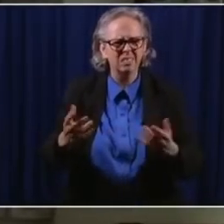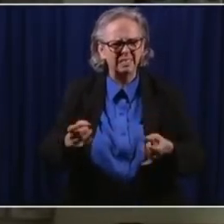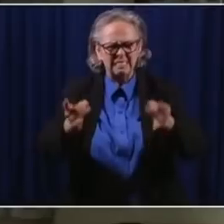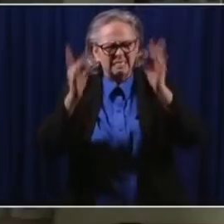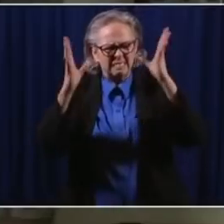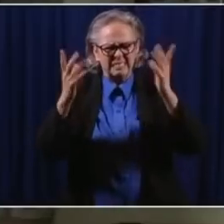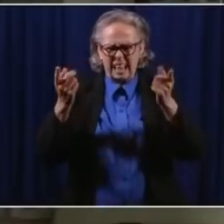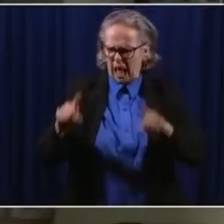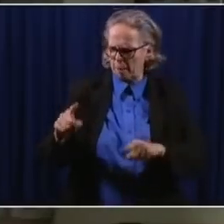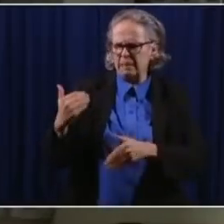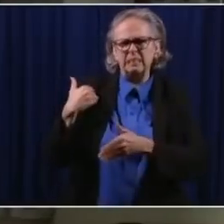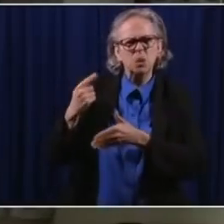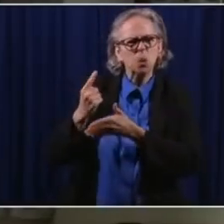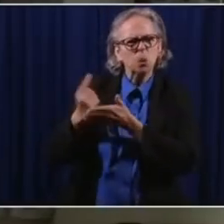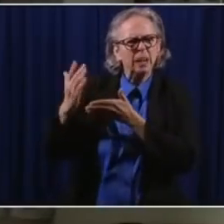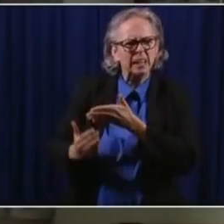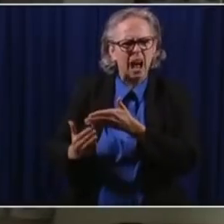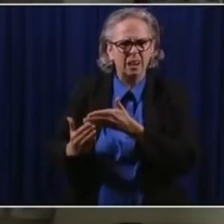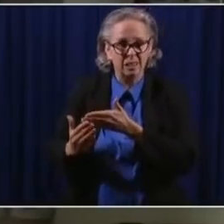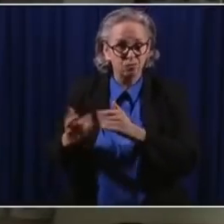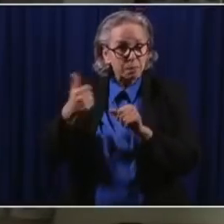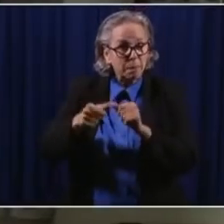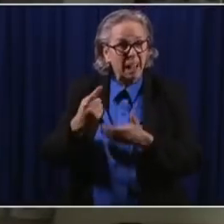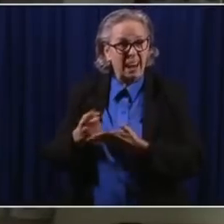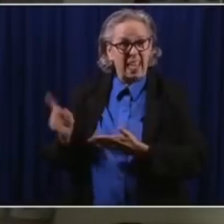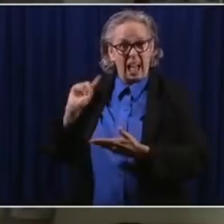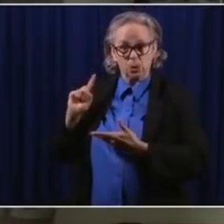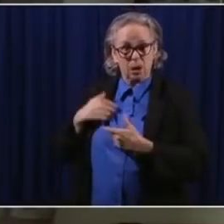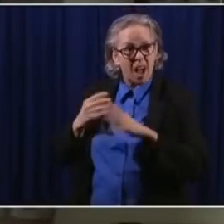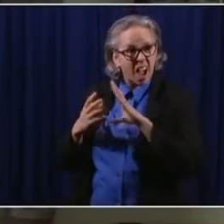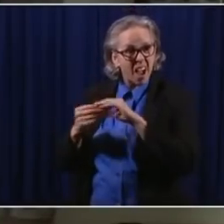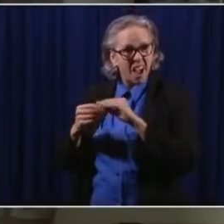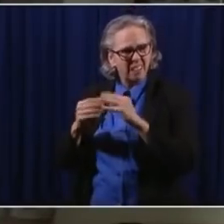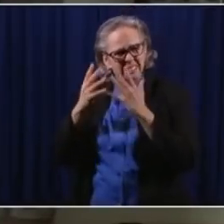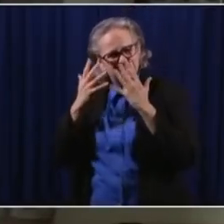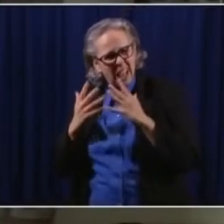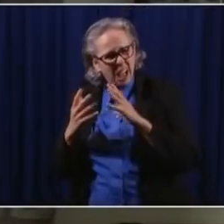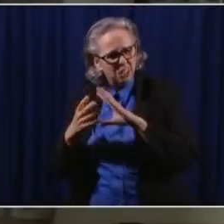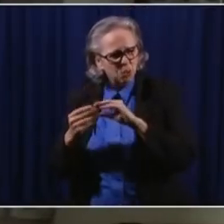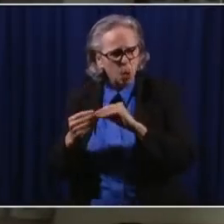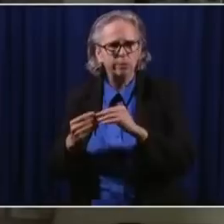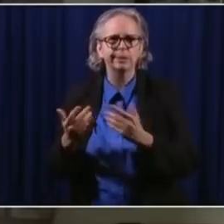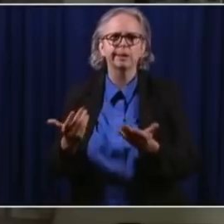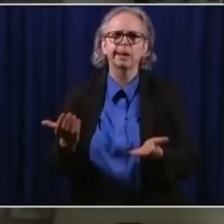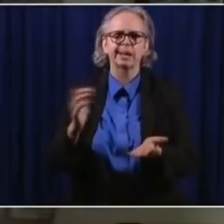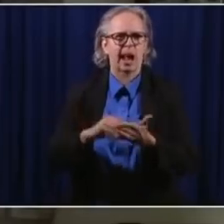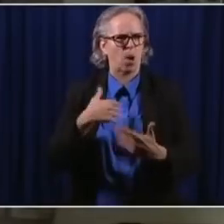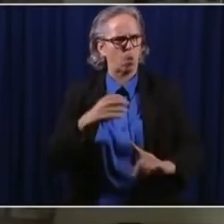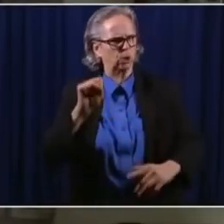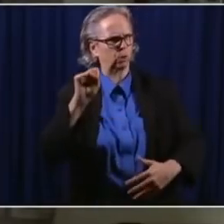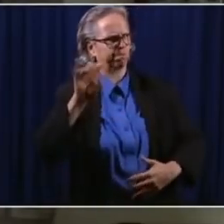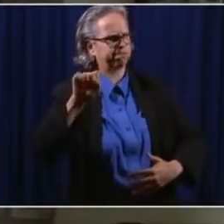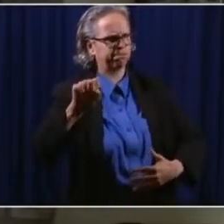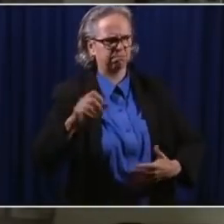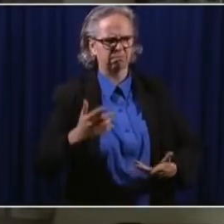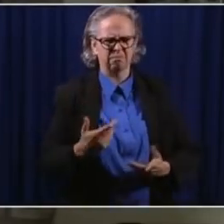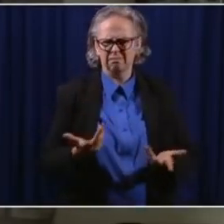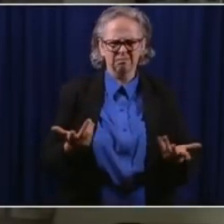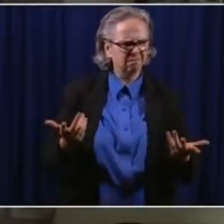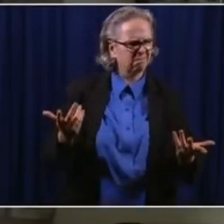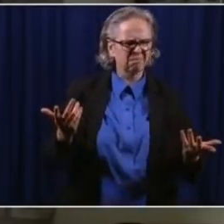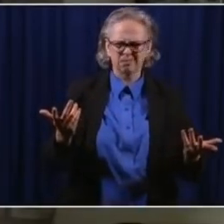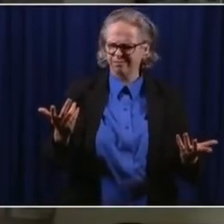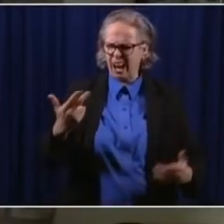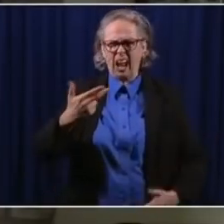week, and this is just a sad story. Weekend gun violence. From Friday